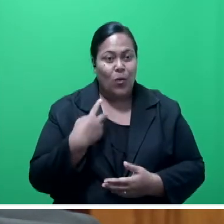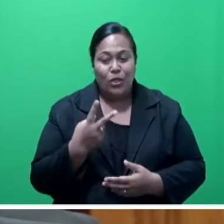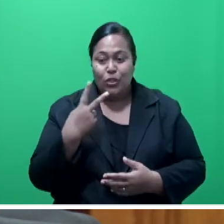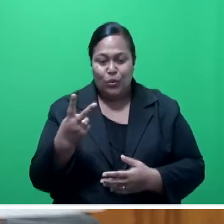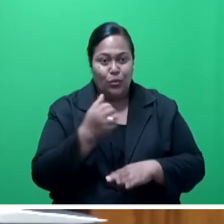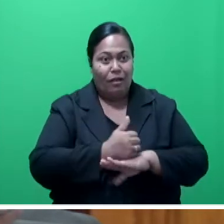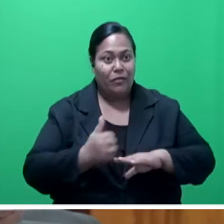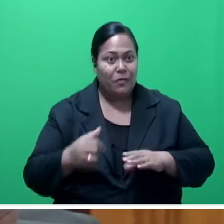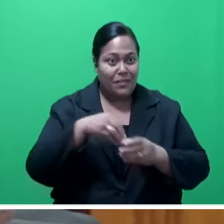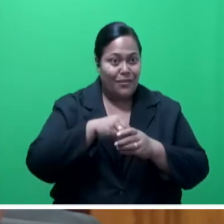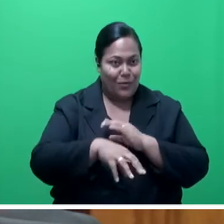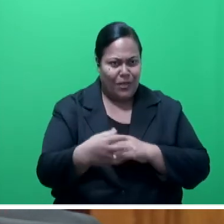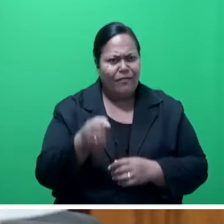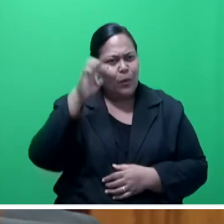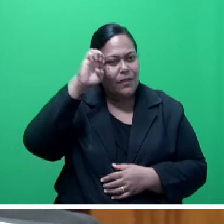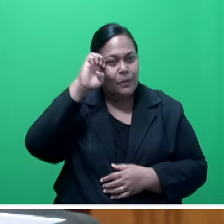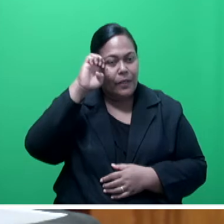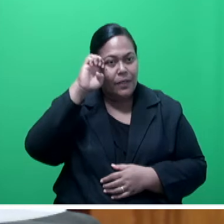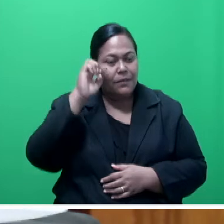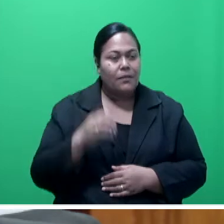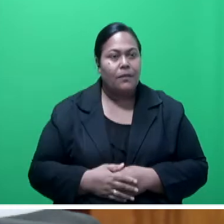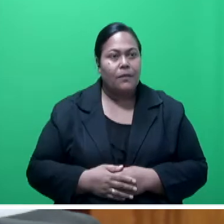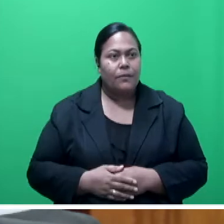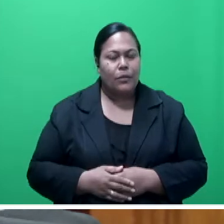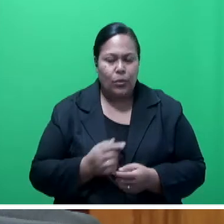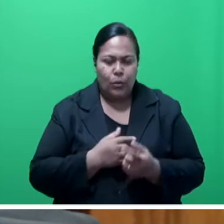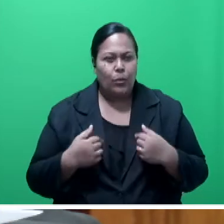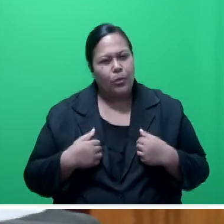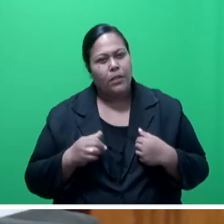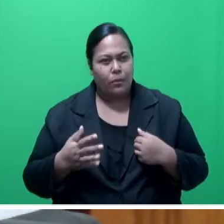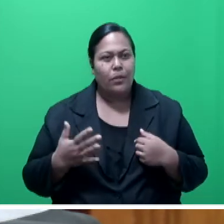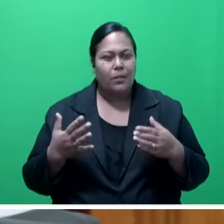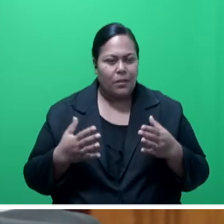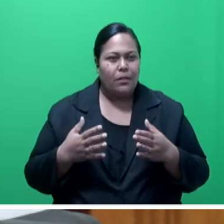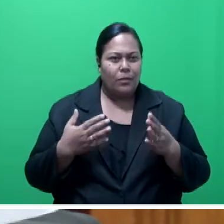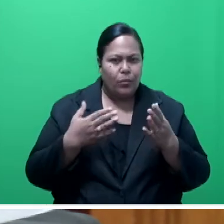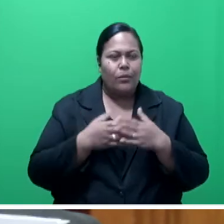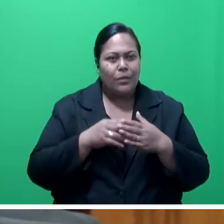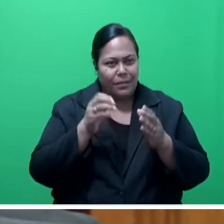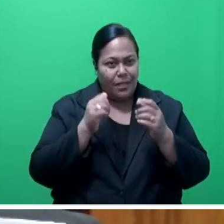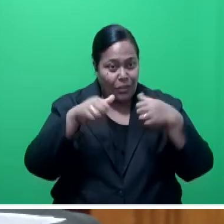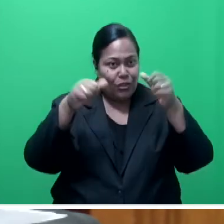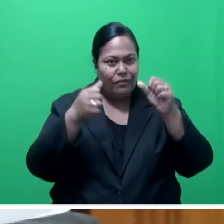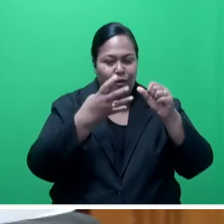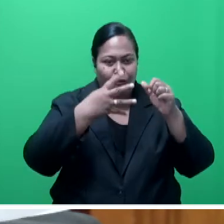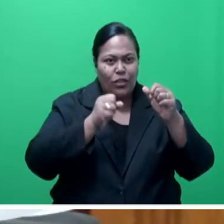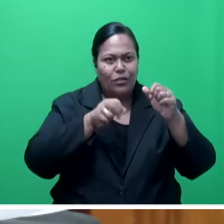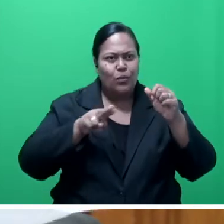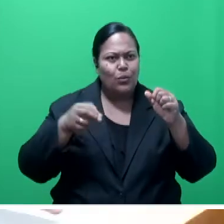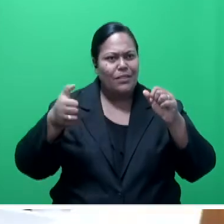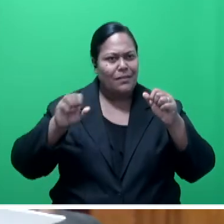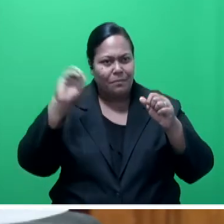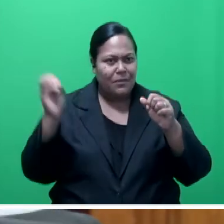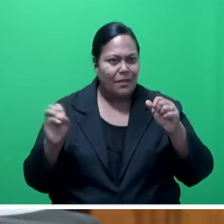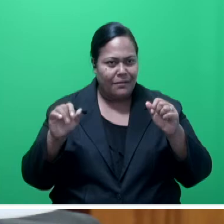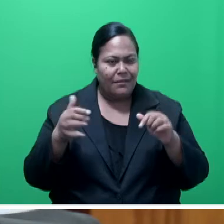stations, and we are expecting that at least we will meet the range of 40 to 60% success rate. So, Mr.